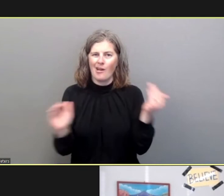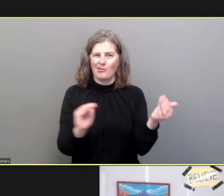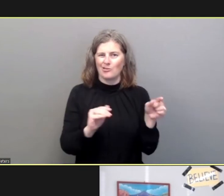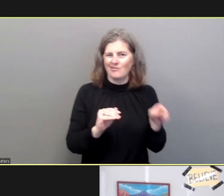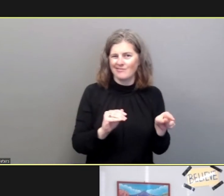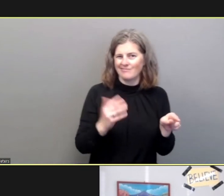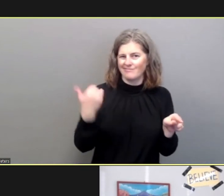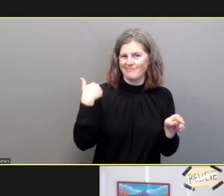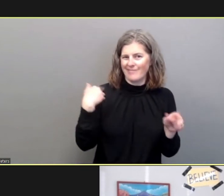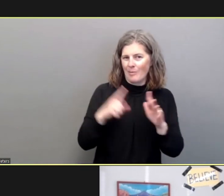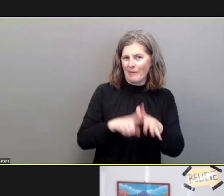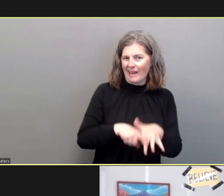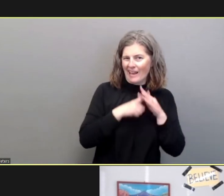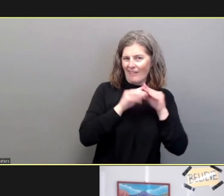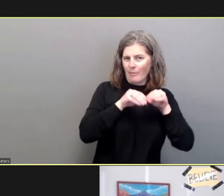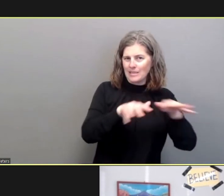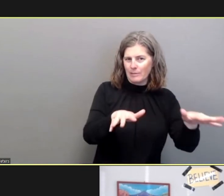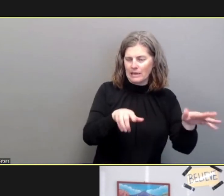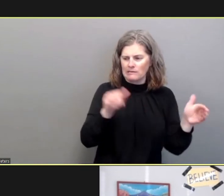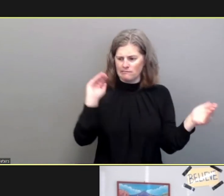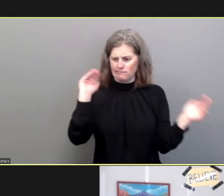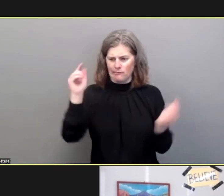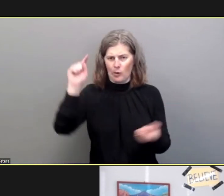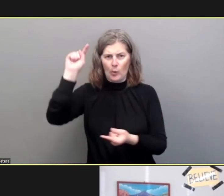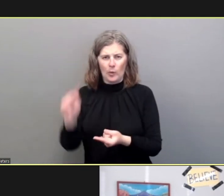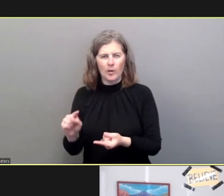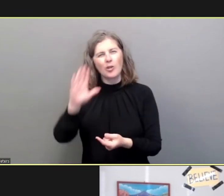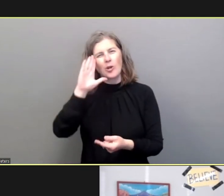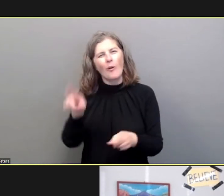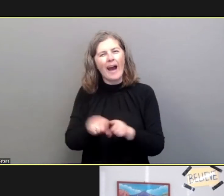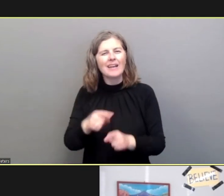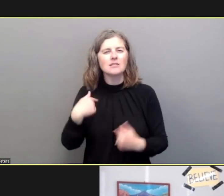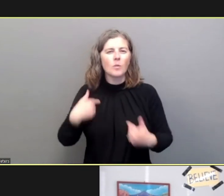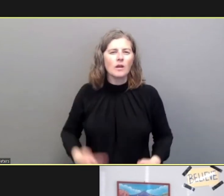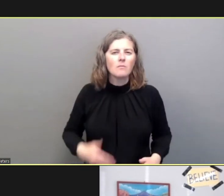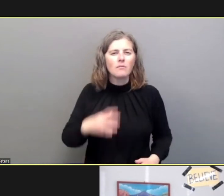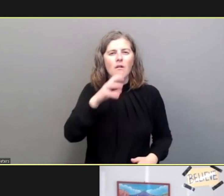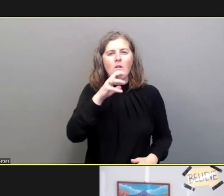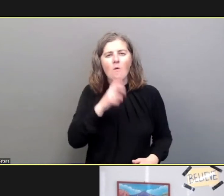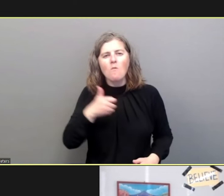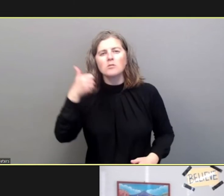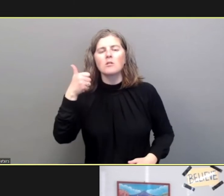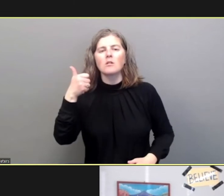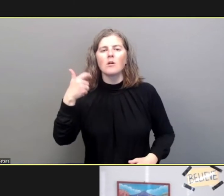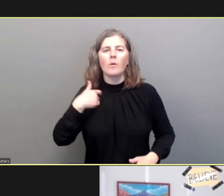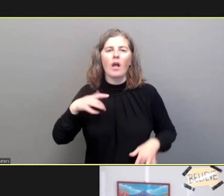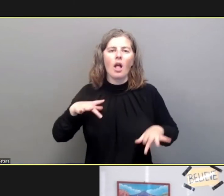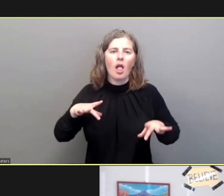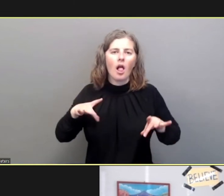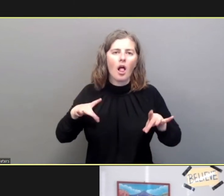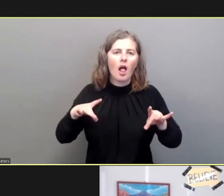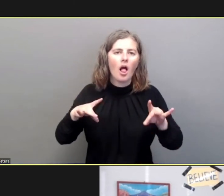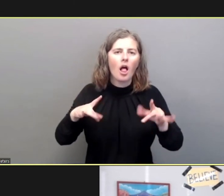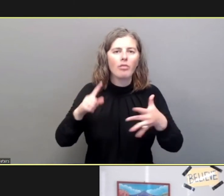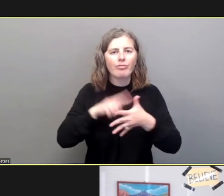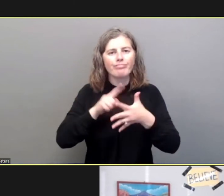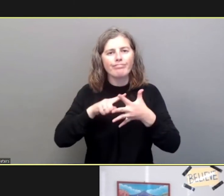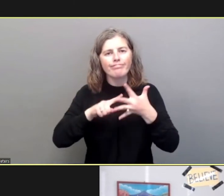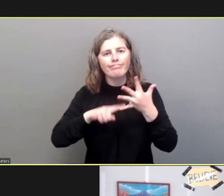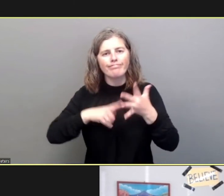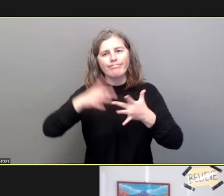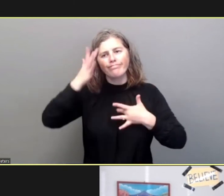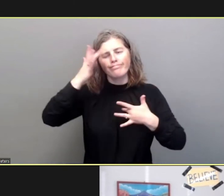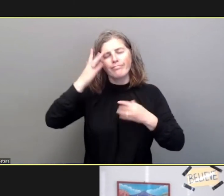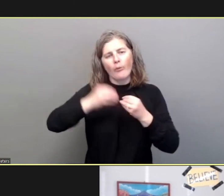in the pandemic. And, you know, as we age, we acquire these underlying conditions.